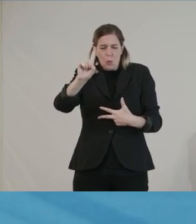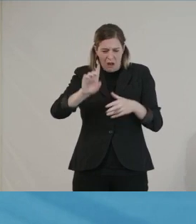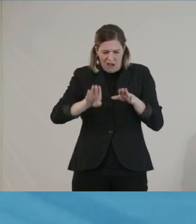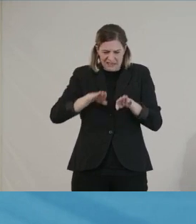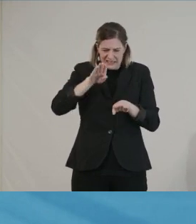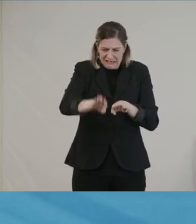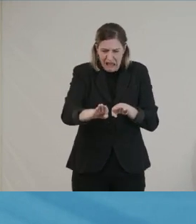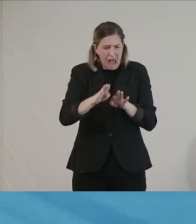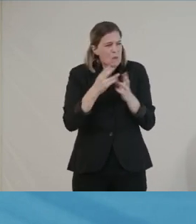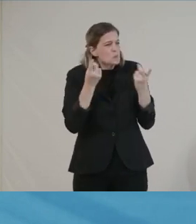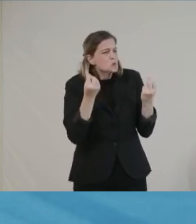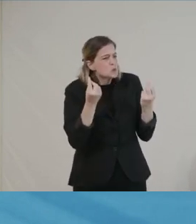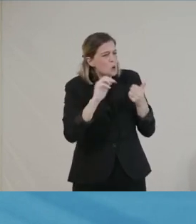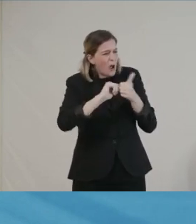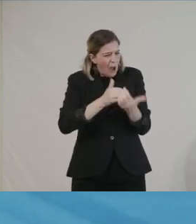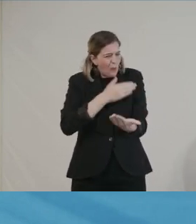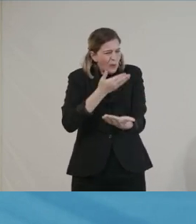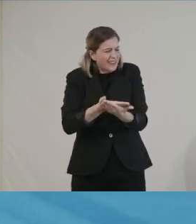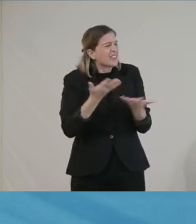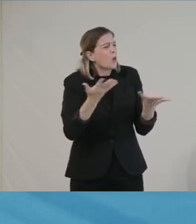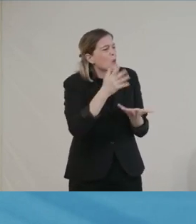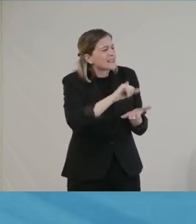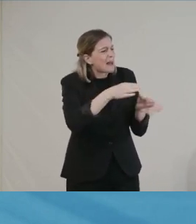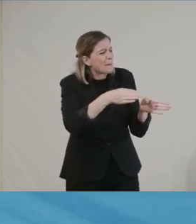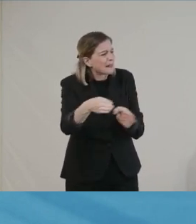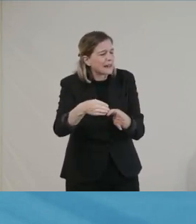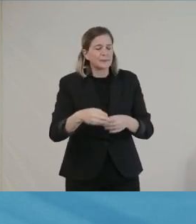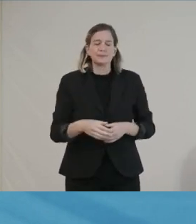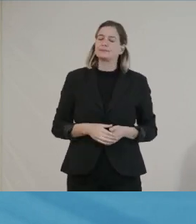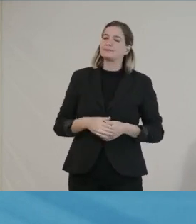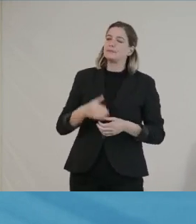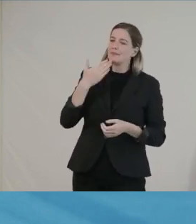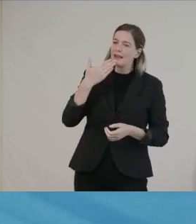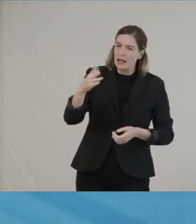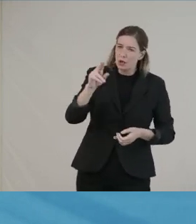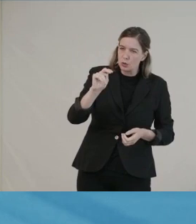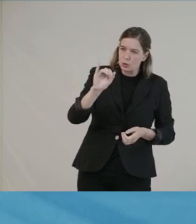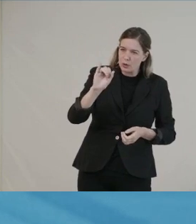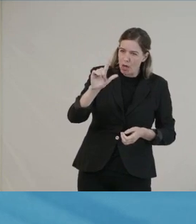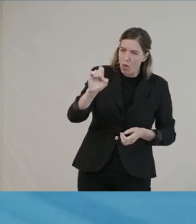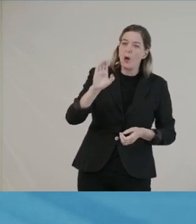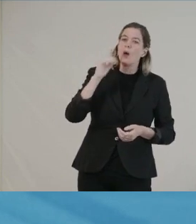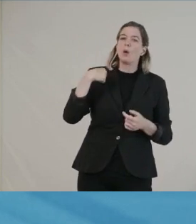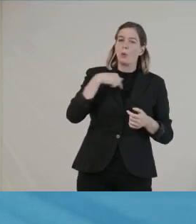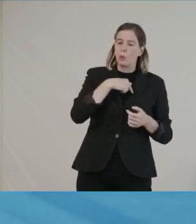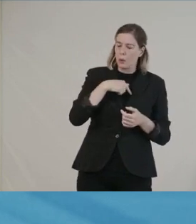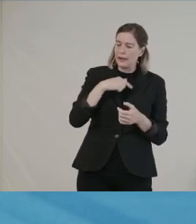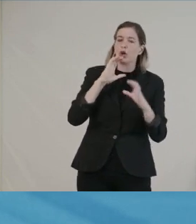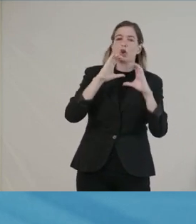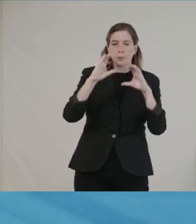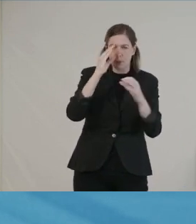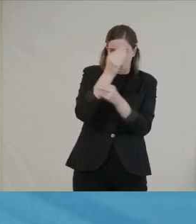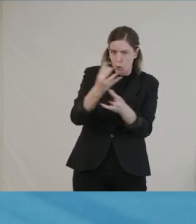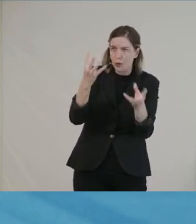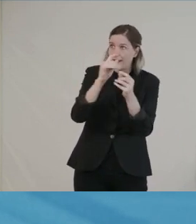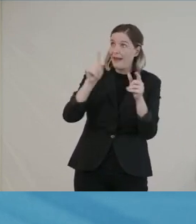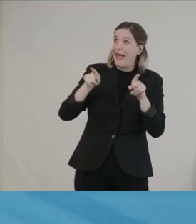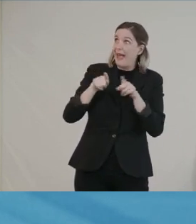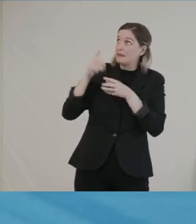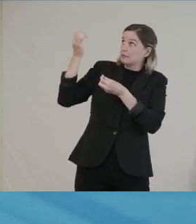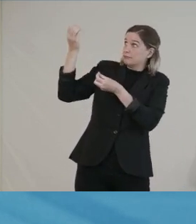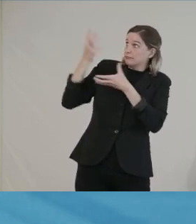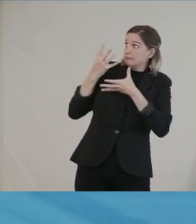Appreciate the question. We're communicating. We're going to continue to communicate. As we have information and data